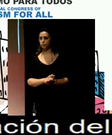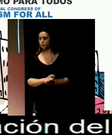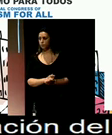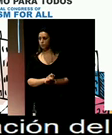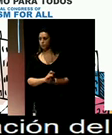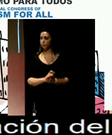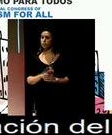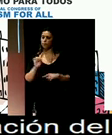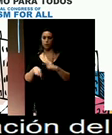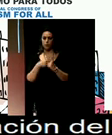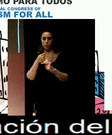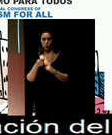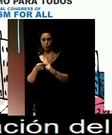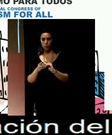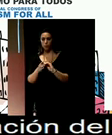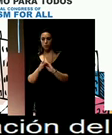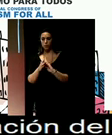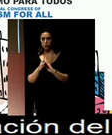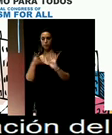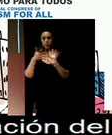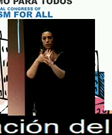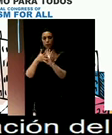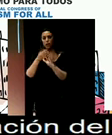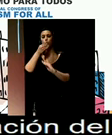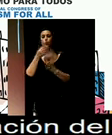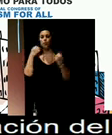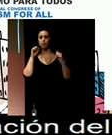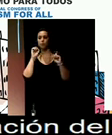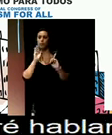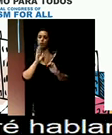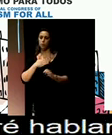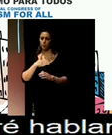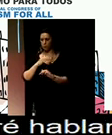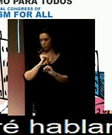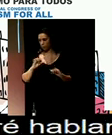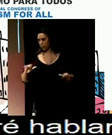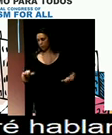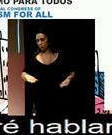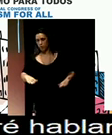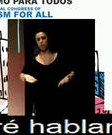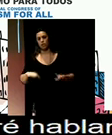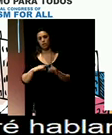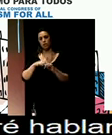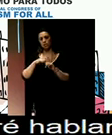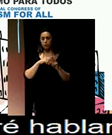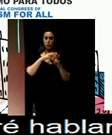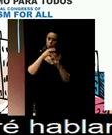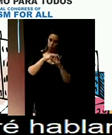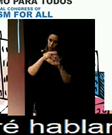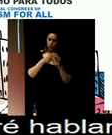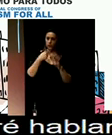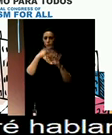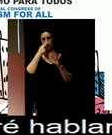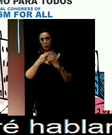some good practices in Portugal from public politics level to some good examples